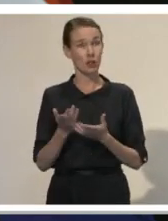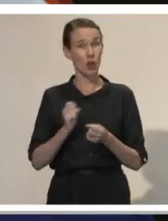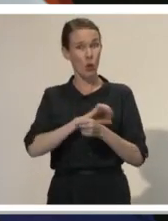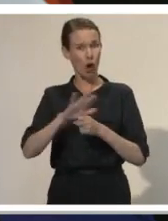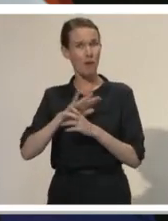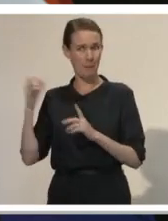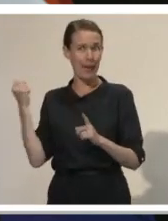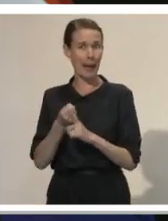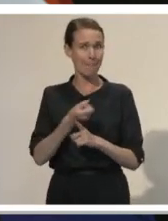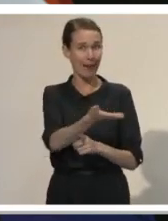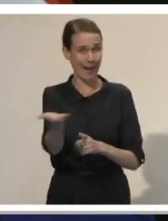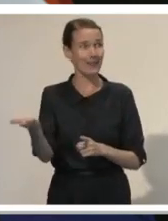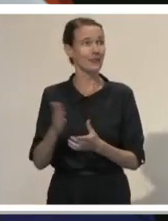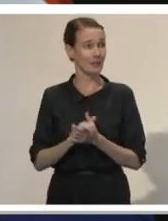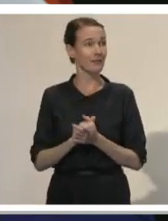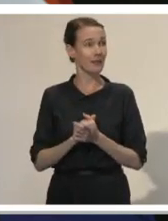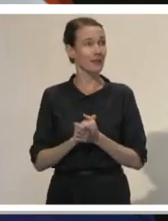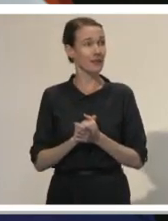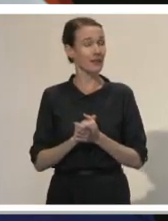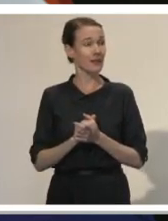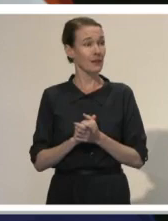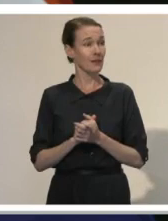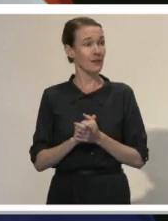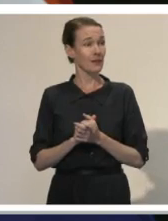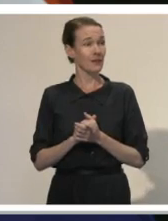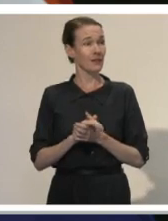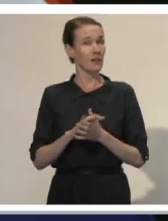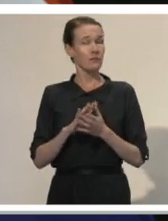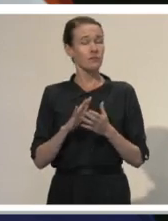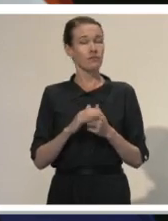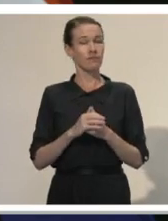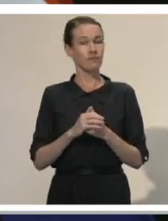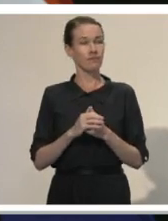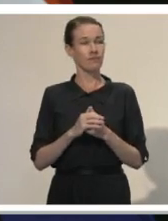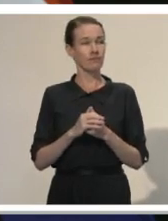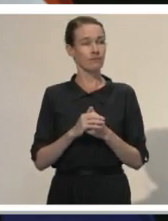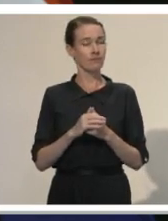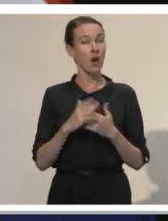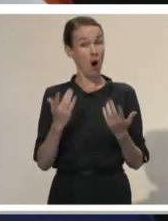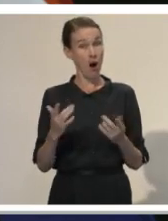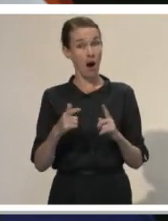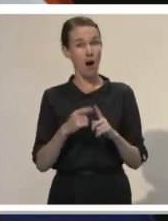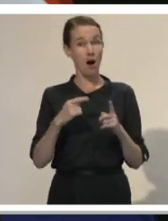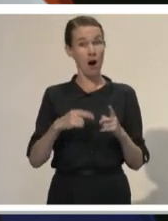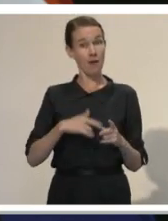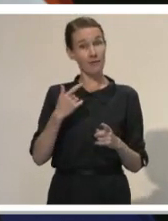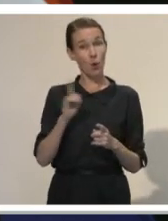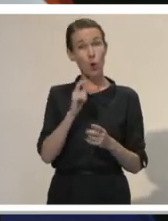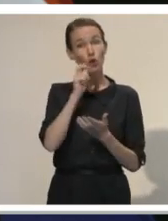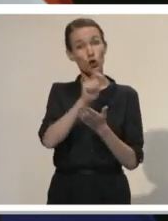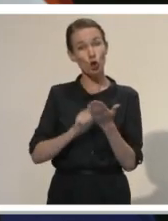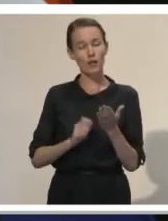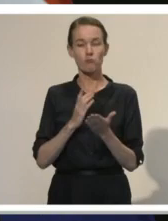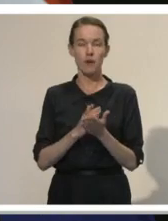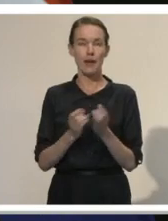things, but you know, I'm not going to talk about jobs, but I think the function of journalism in this country is extremely